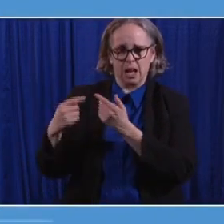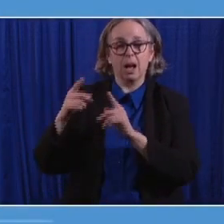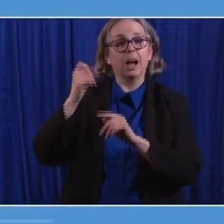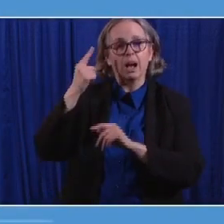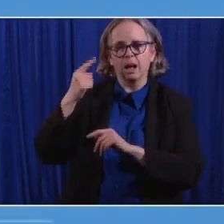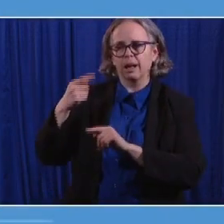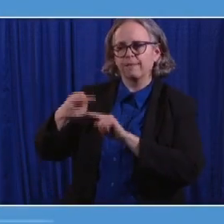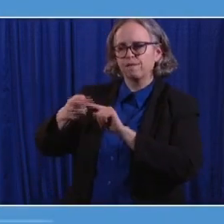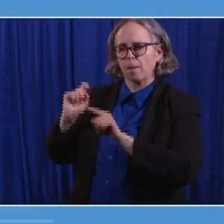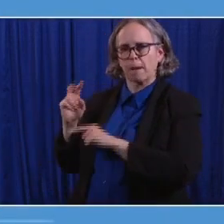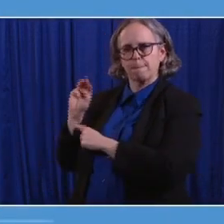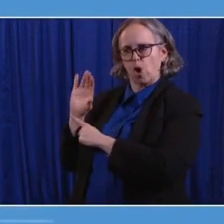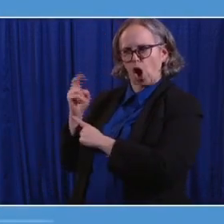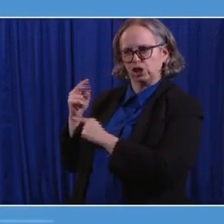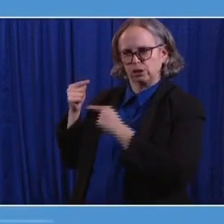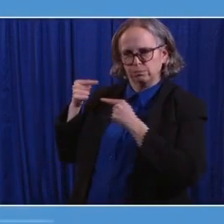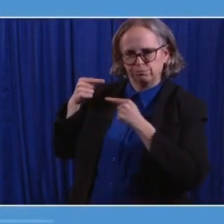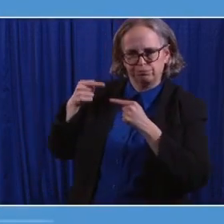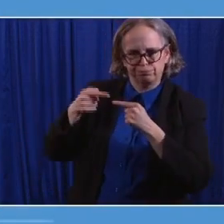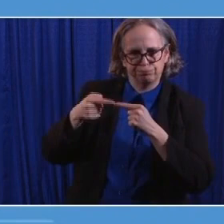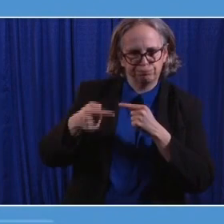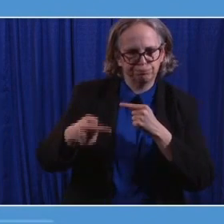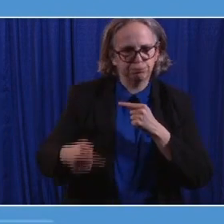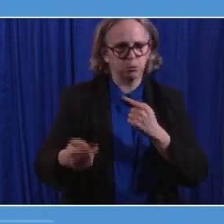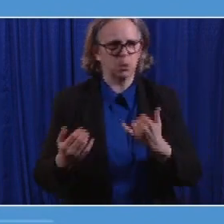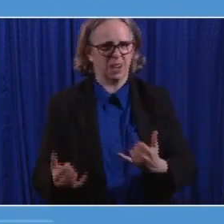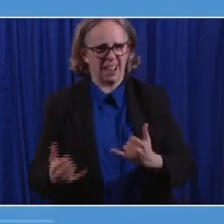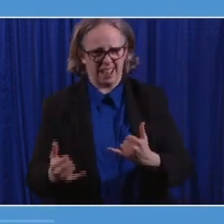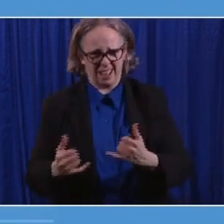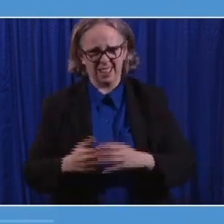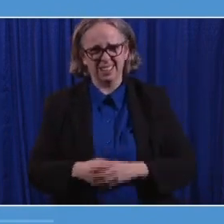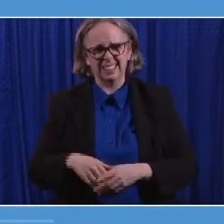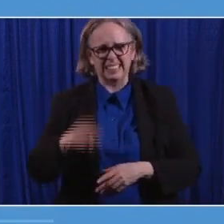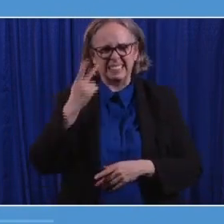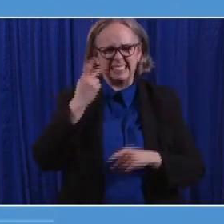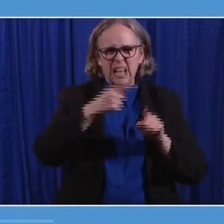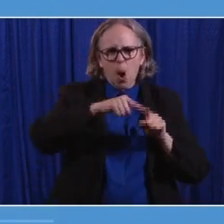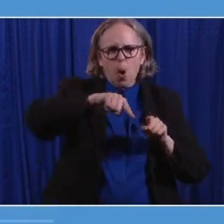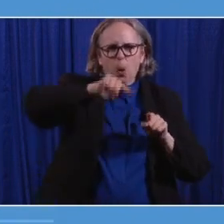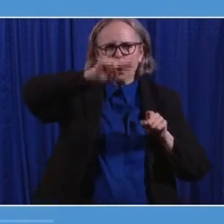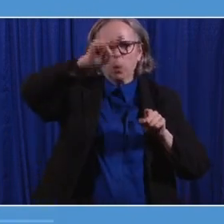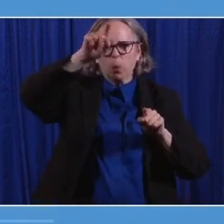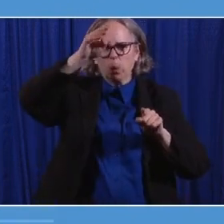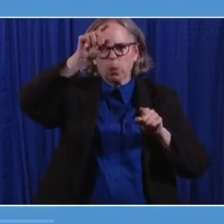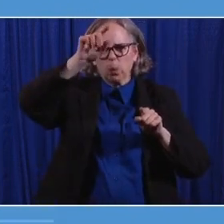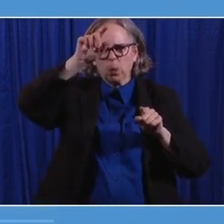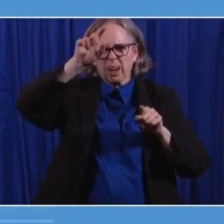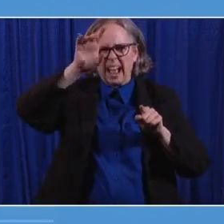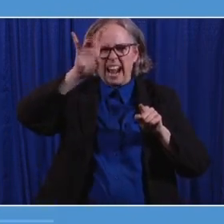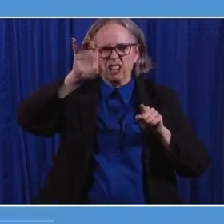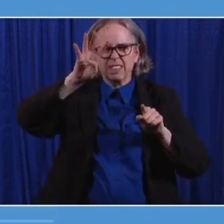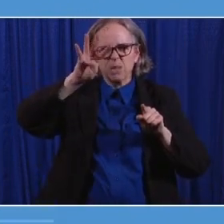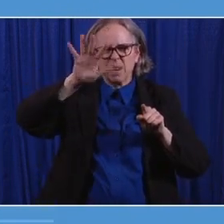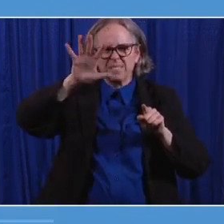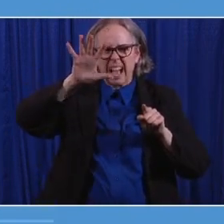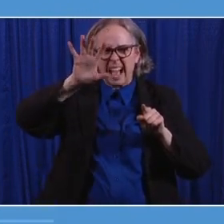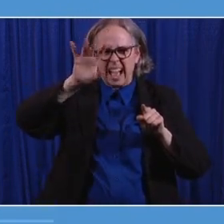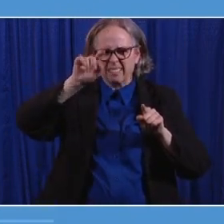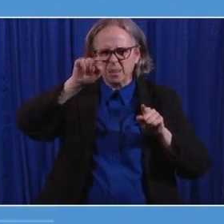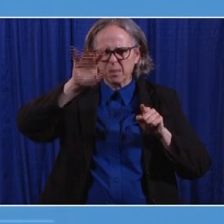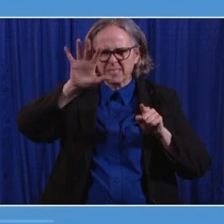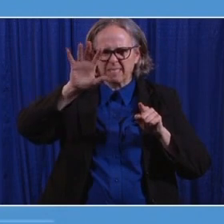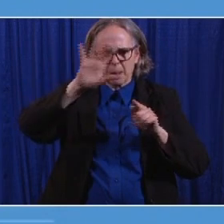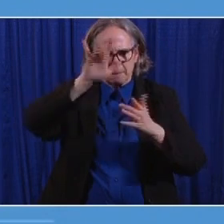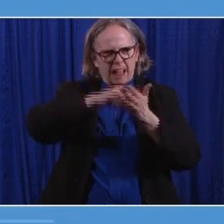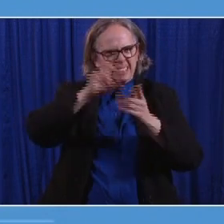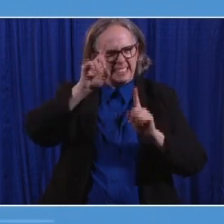last year. You will see that our peak was at 845 in mid-December. Today we're at 155. And let me